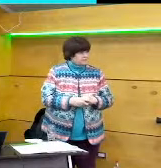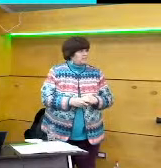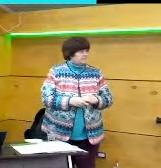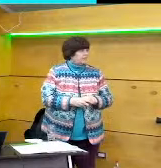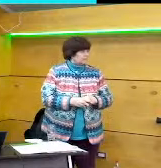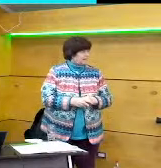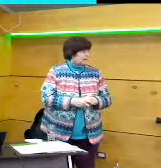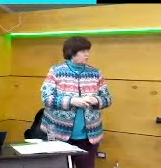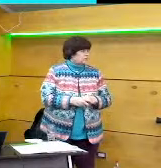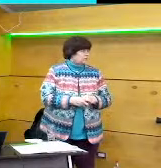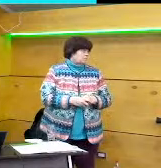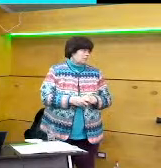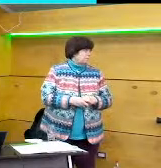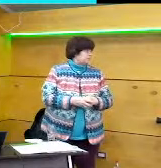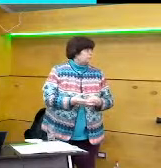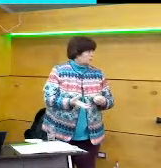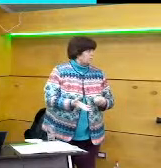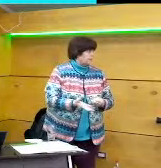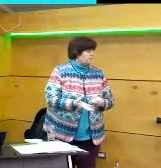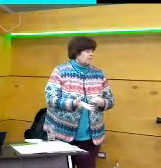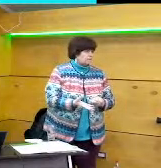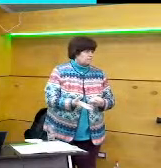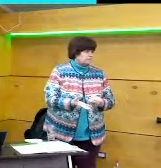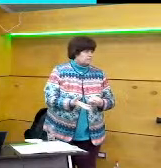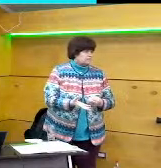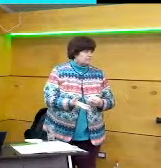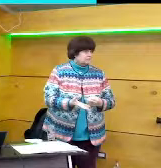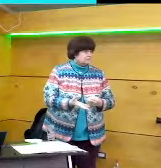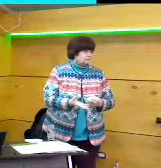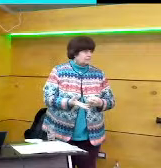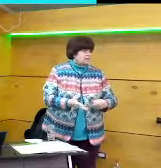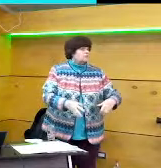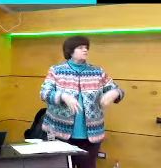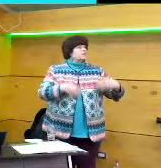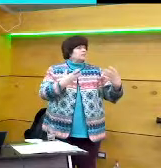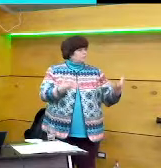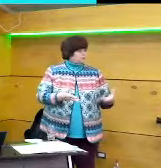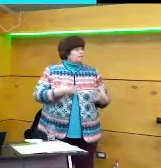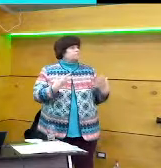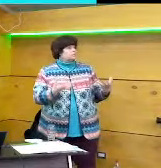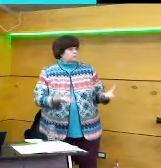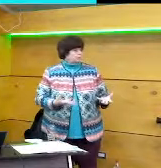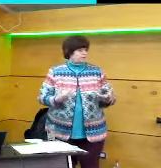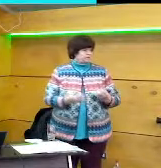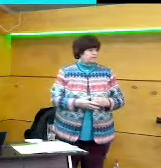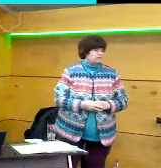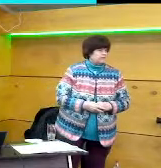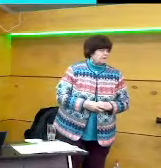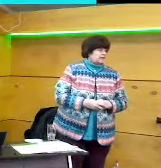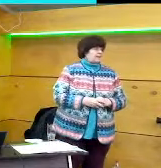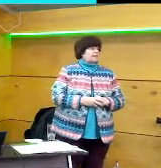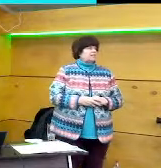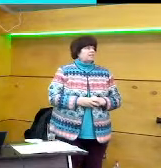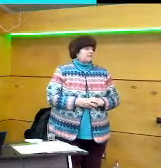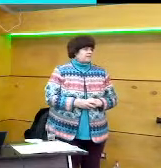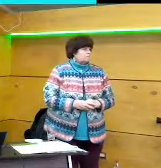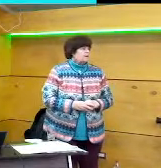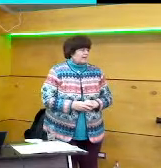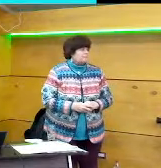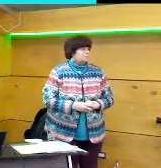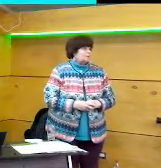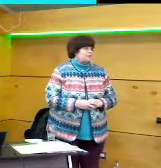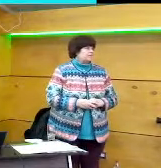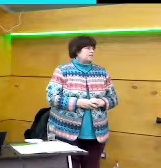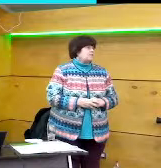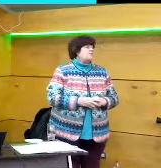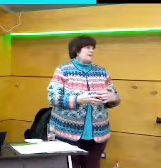practiced saying it aloud probably 4 or 5 times. And they're starting to be comfortable with it. And by